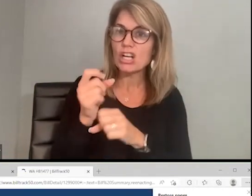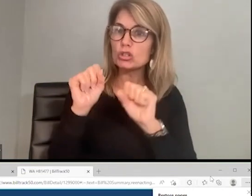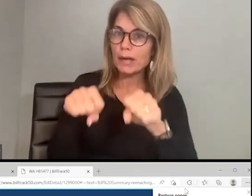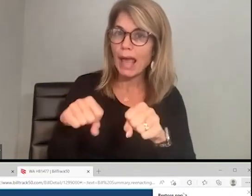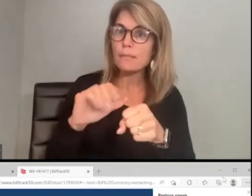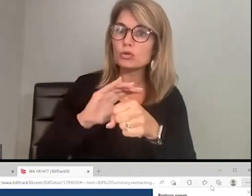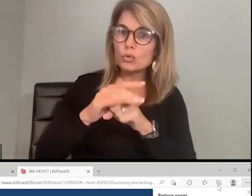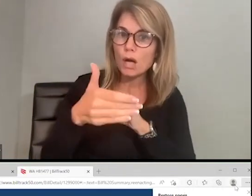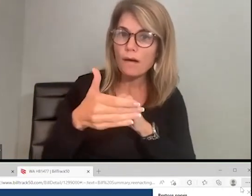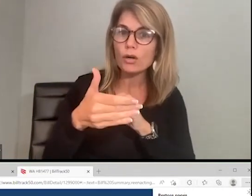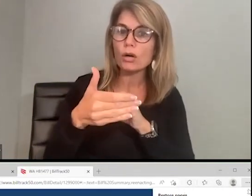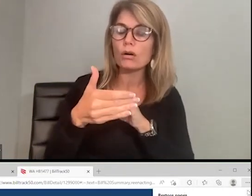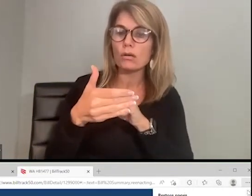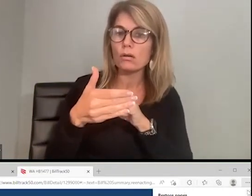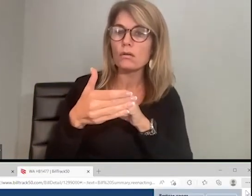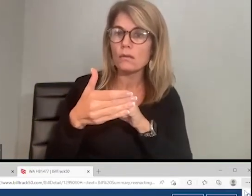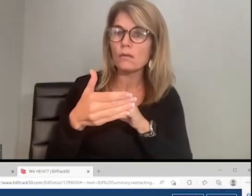is that they are doing.